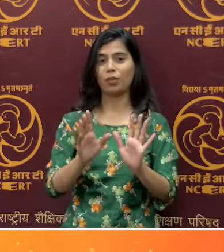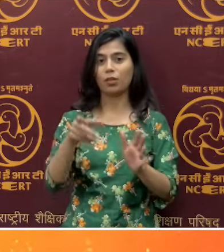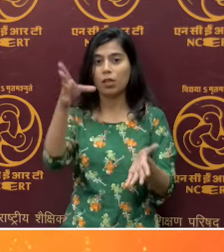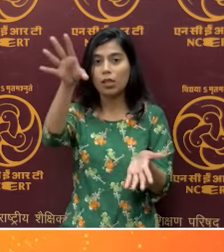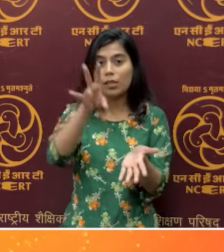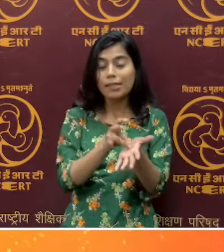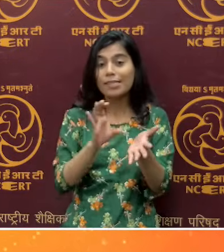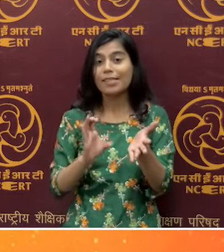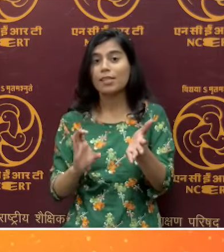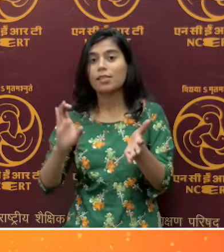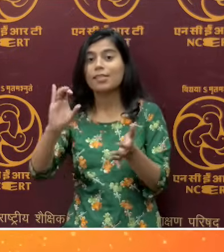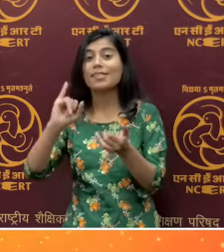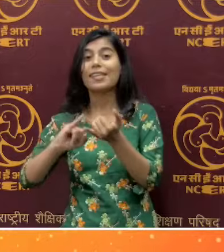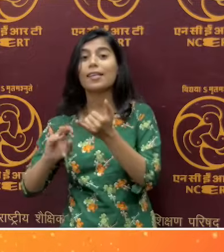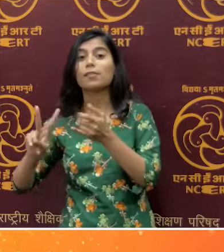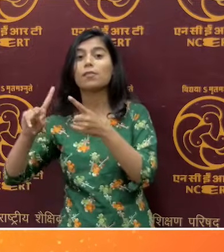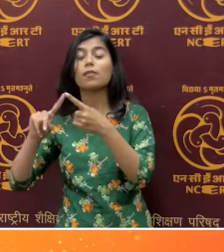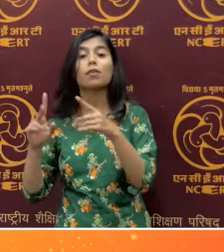your CSV from this